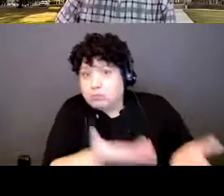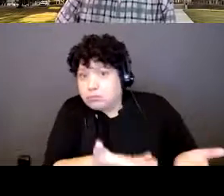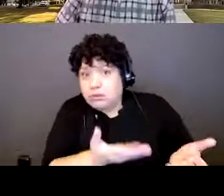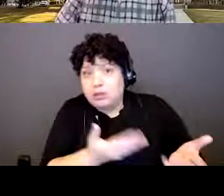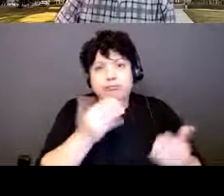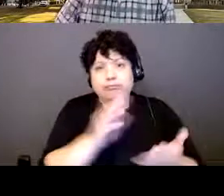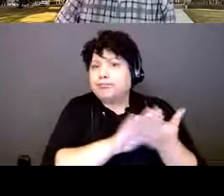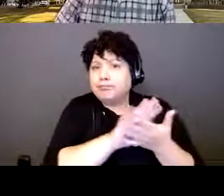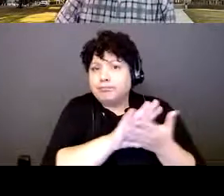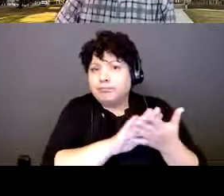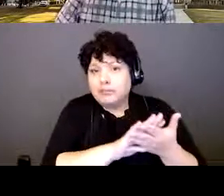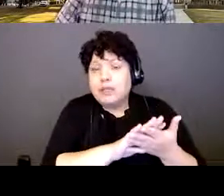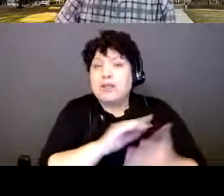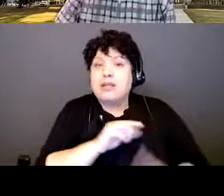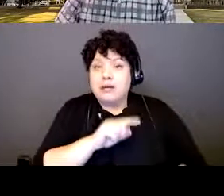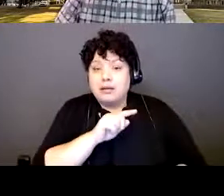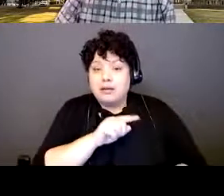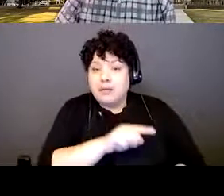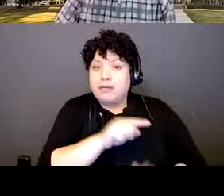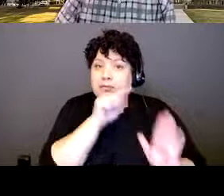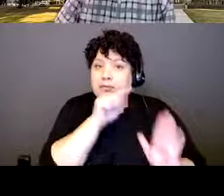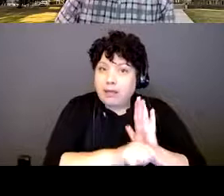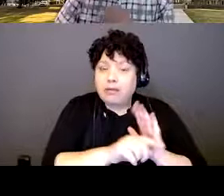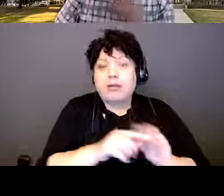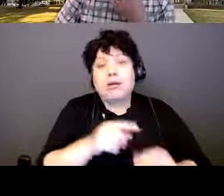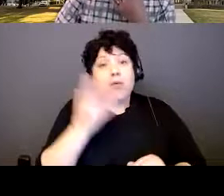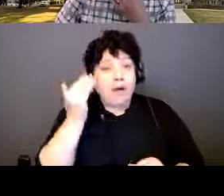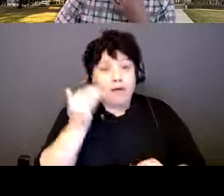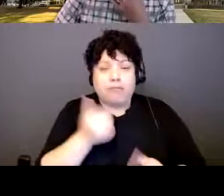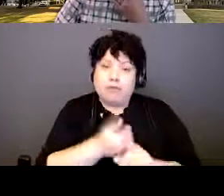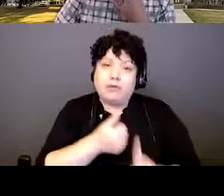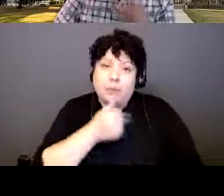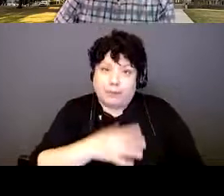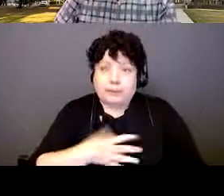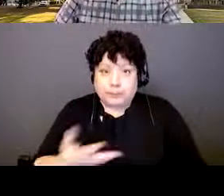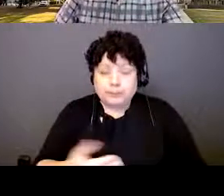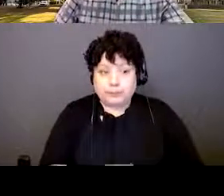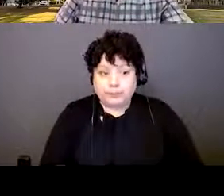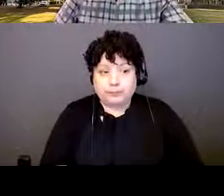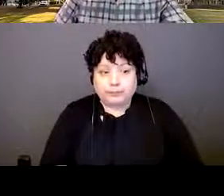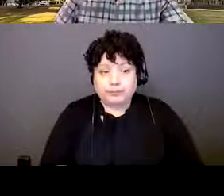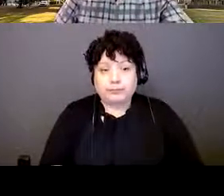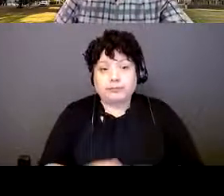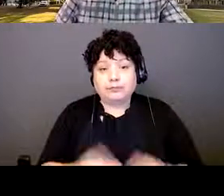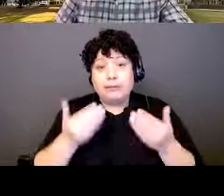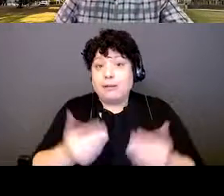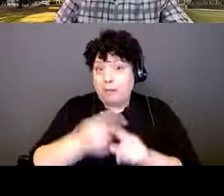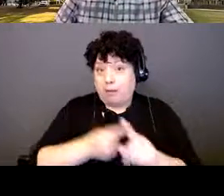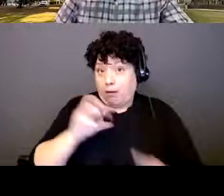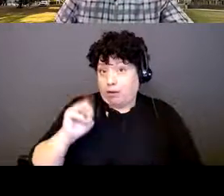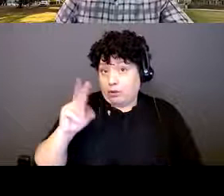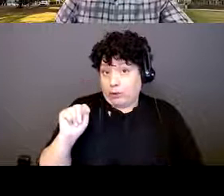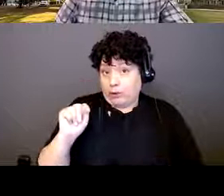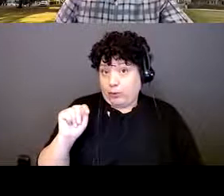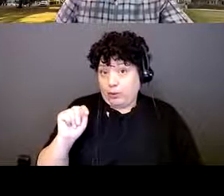it's been ascertained that she was killed as a woman. In this month's report, the October report, they